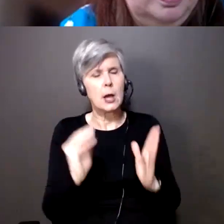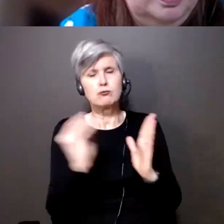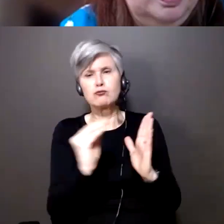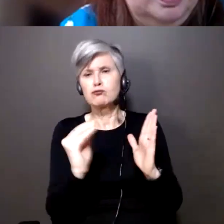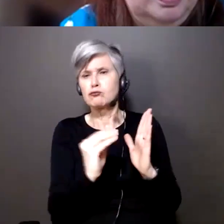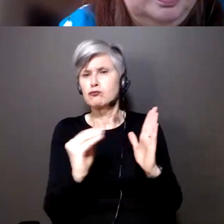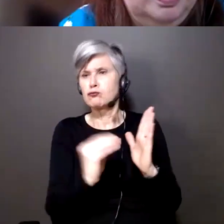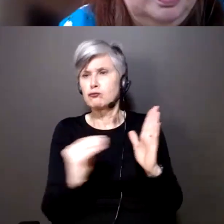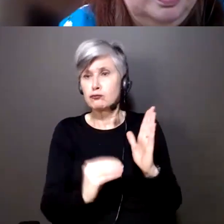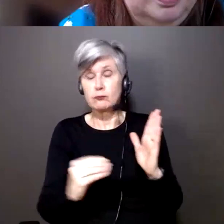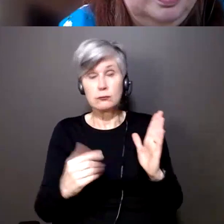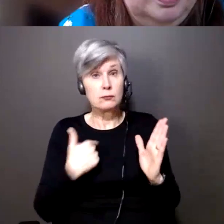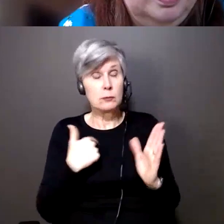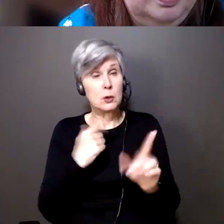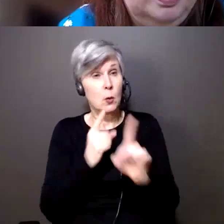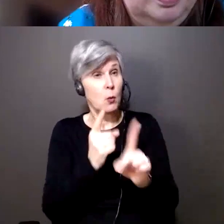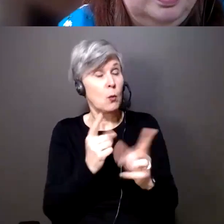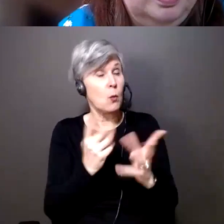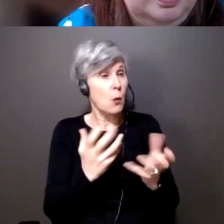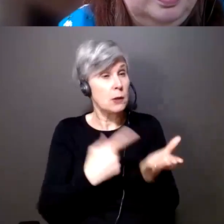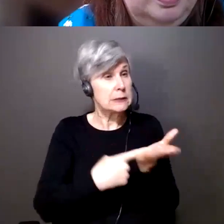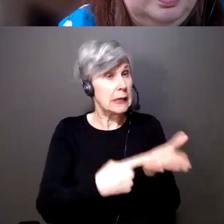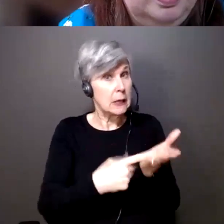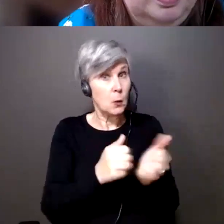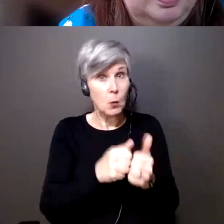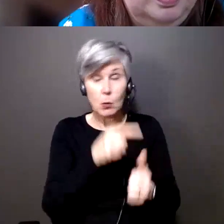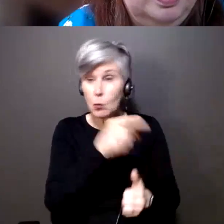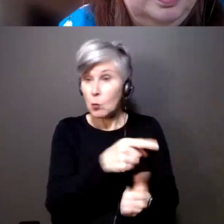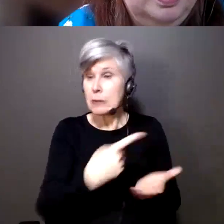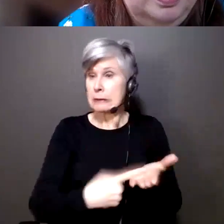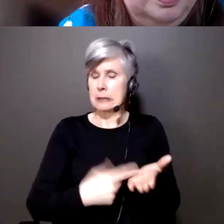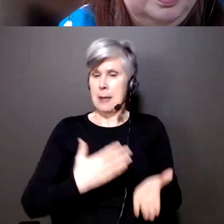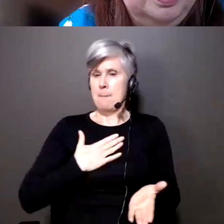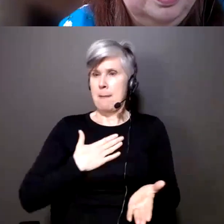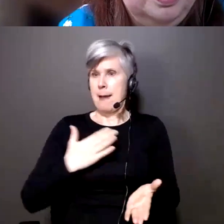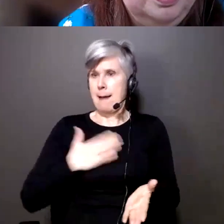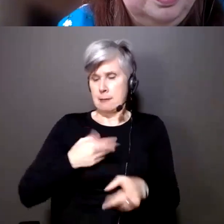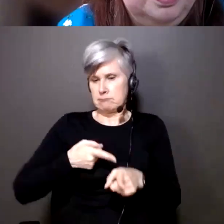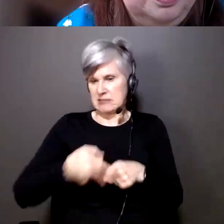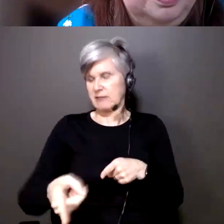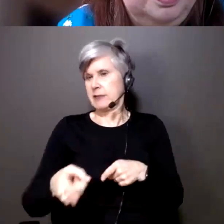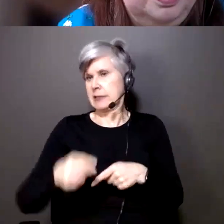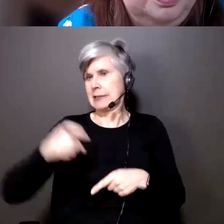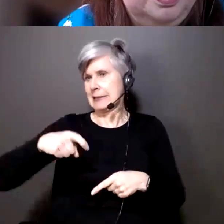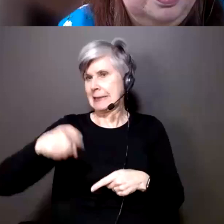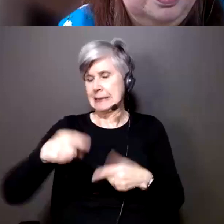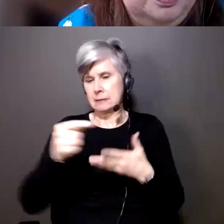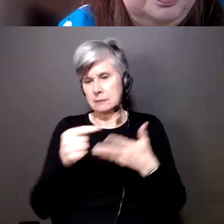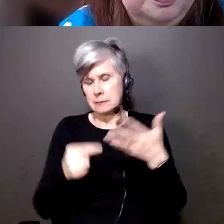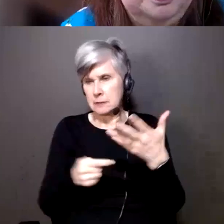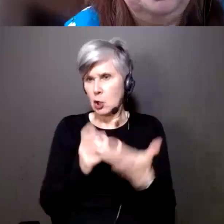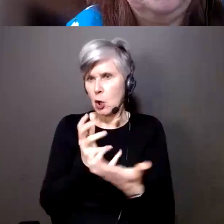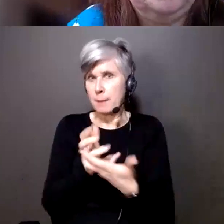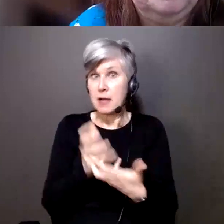with you about the accommodation measures that I need. Yeah, that sounds great. If you're comfortable,